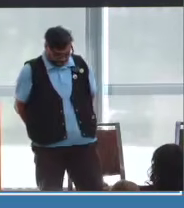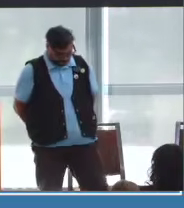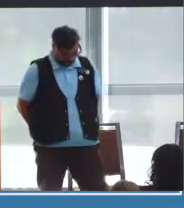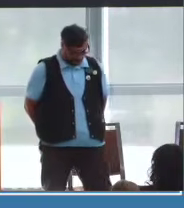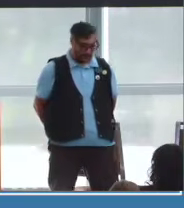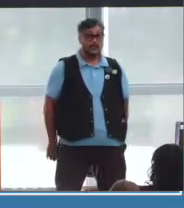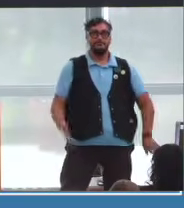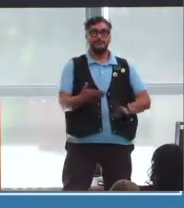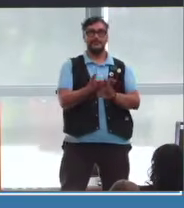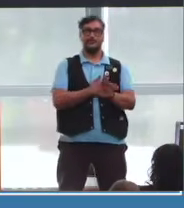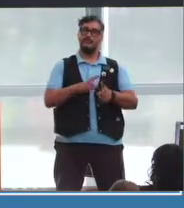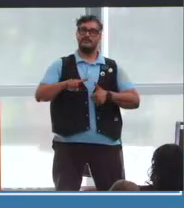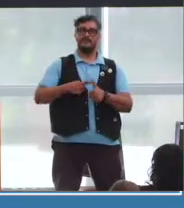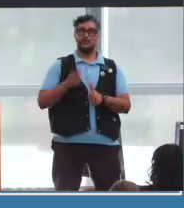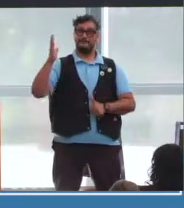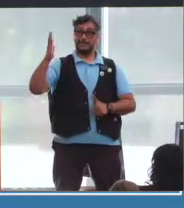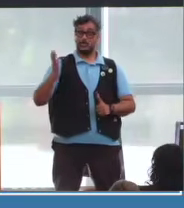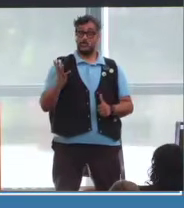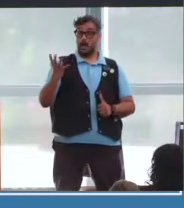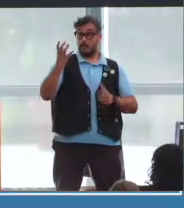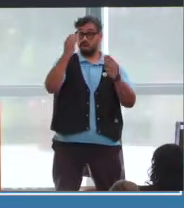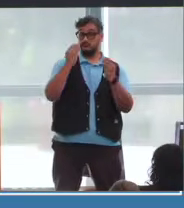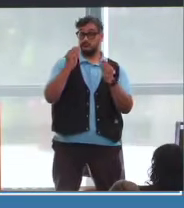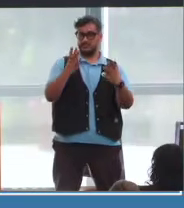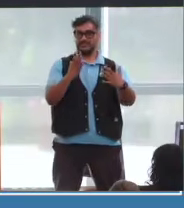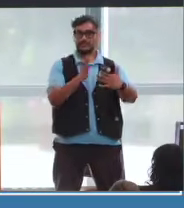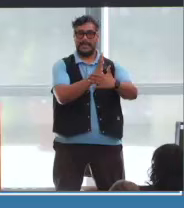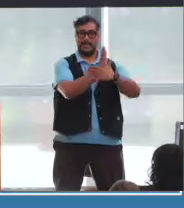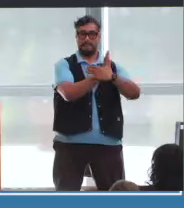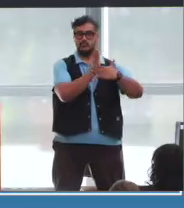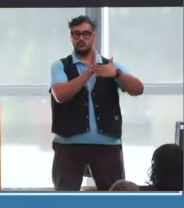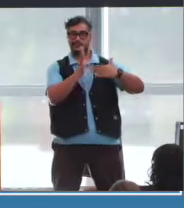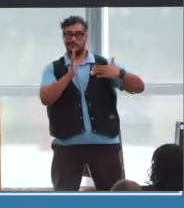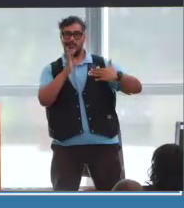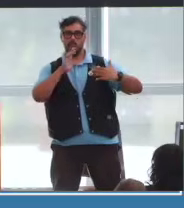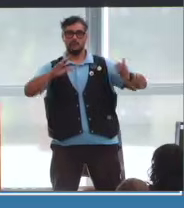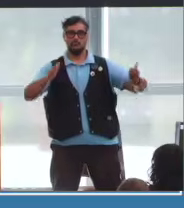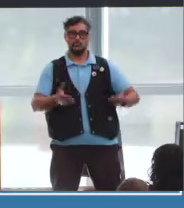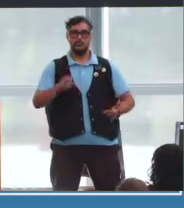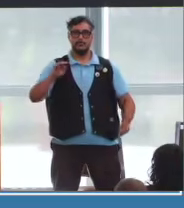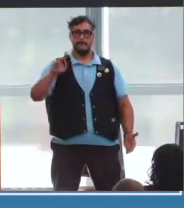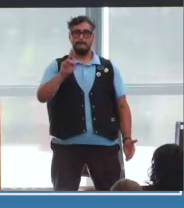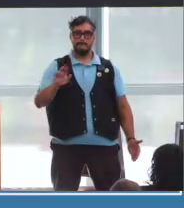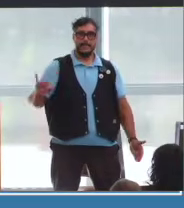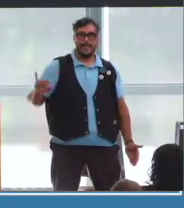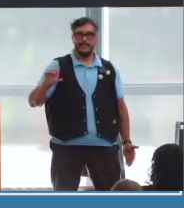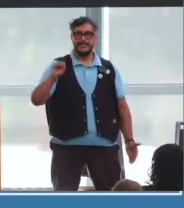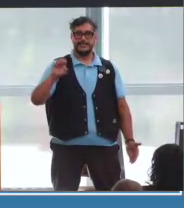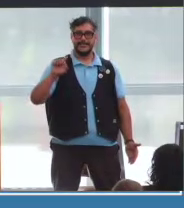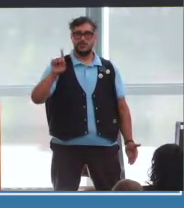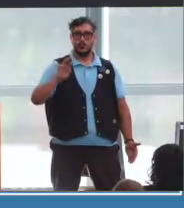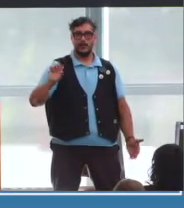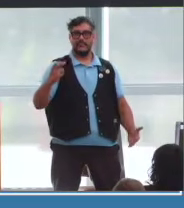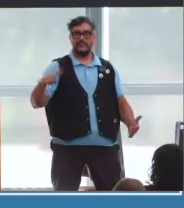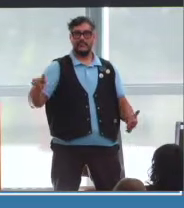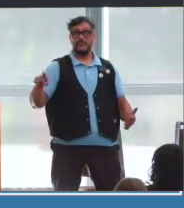Before I introduce our first speaker, I want to let you know that in between our speakers, you're going to be introduced to Maggie Sepkowitz. She's our virtual